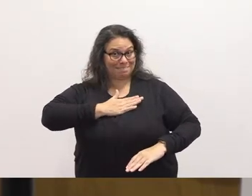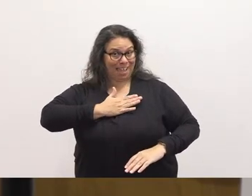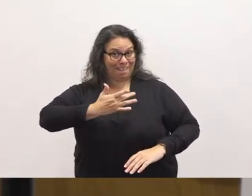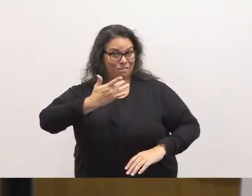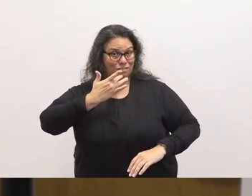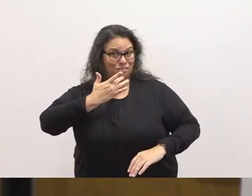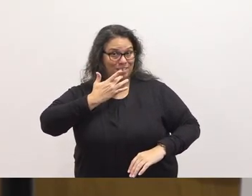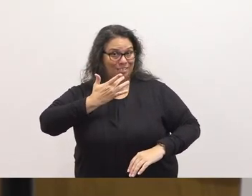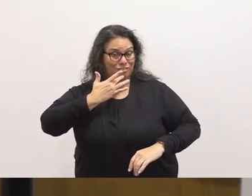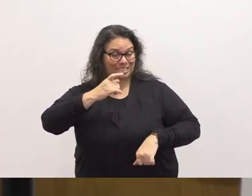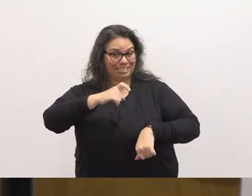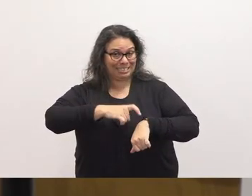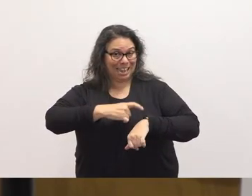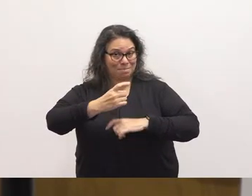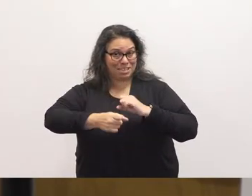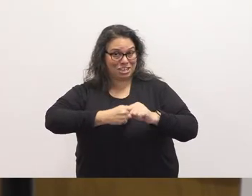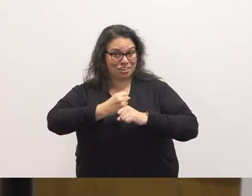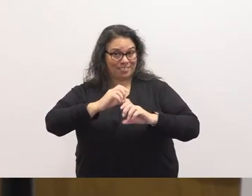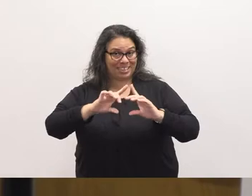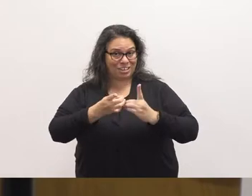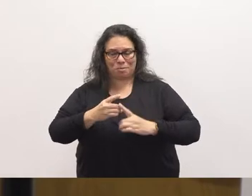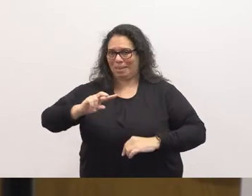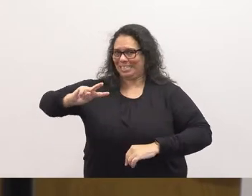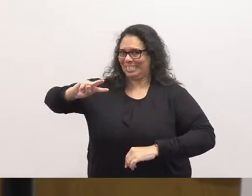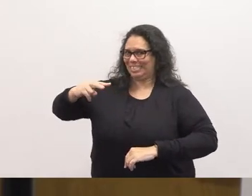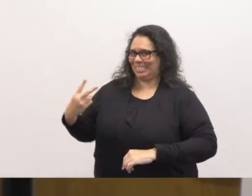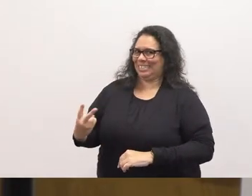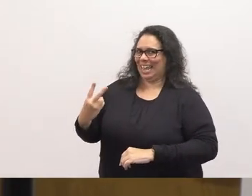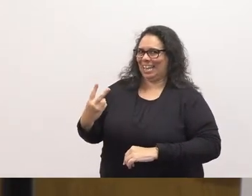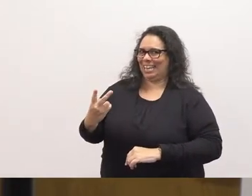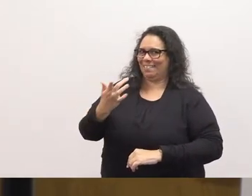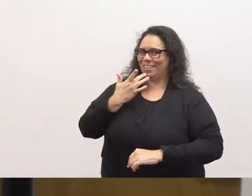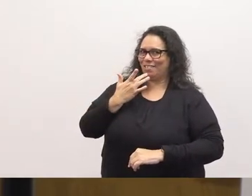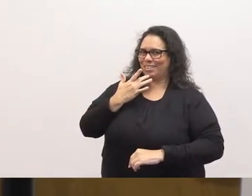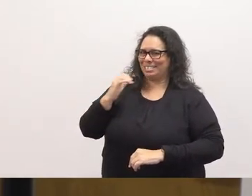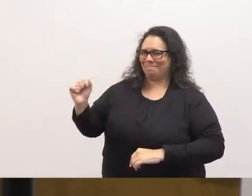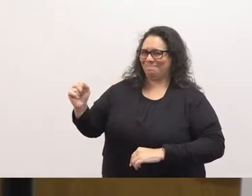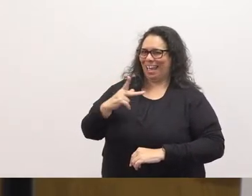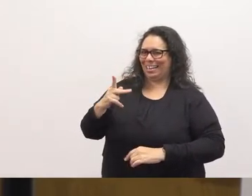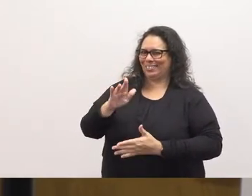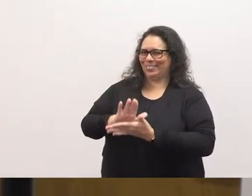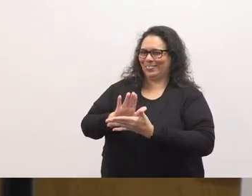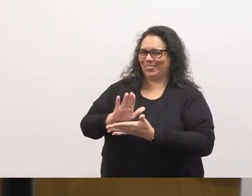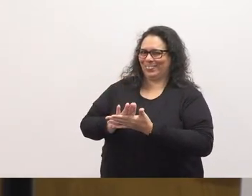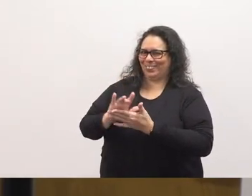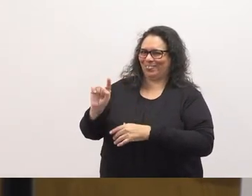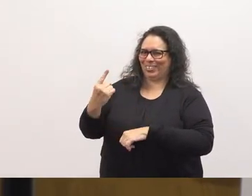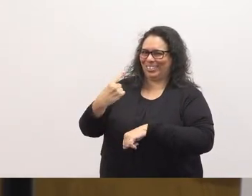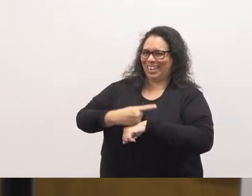time of the year for the district, I would say my second favorite is back to school.